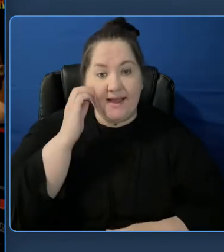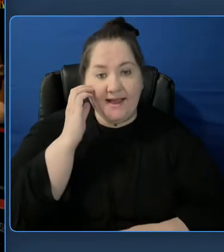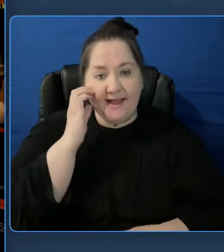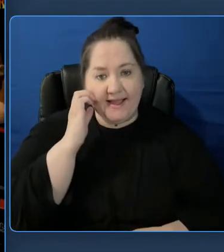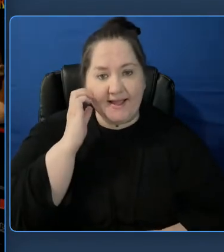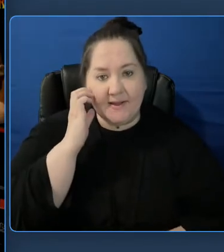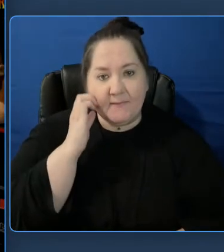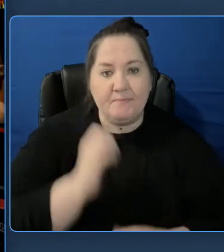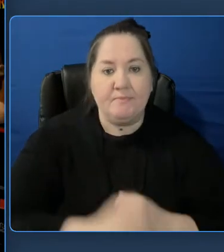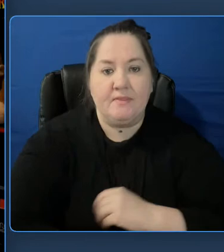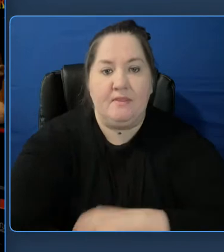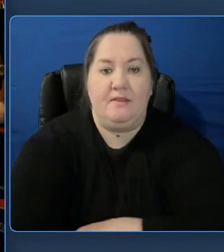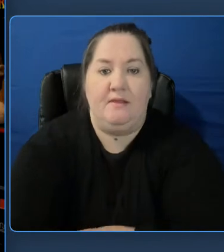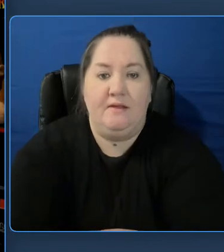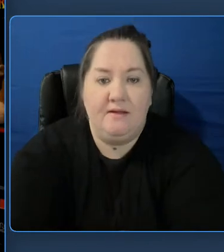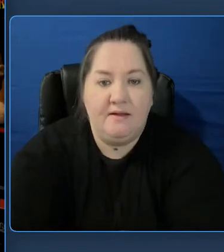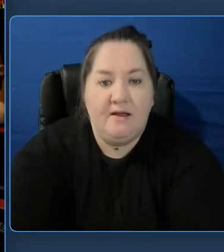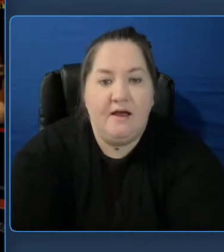Yeah, hi.